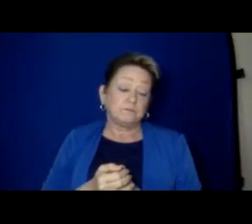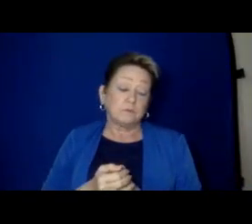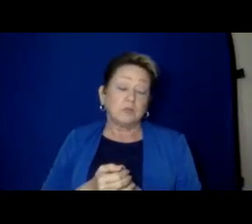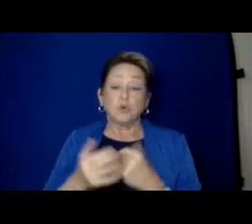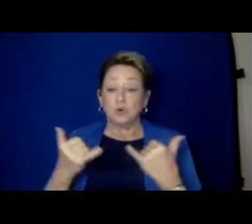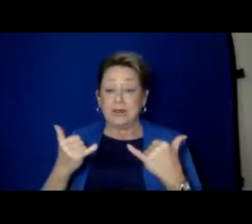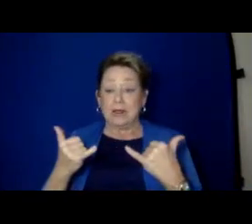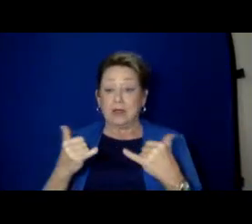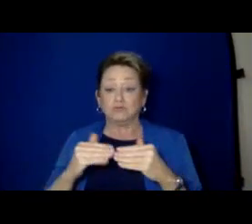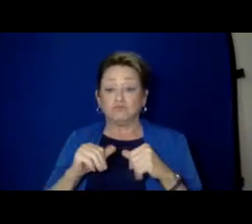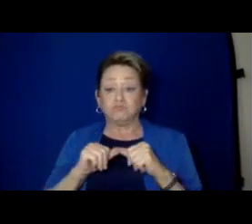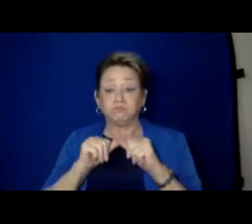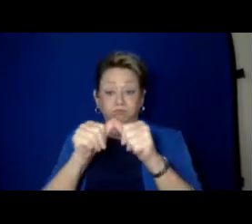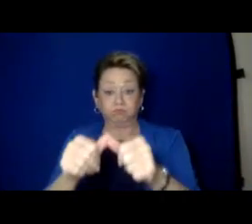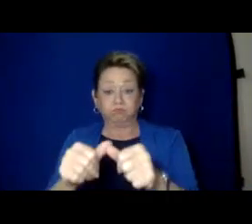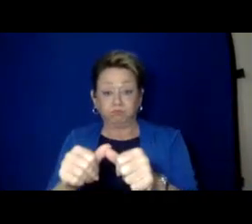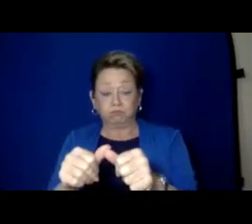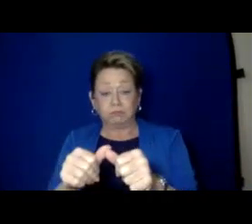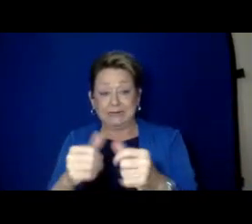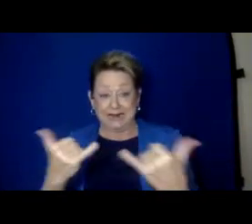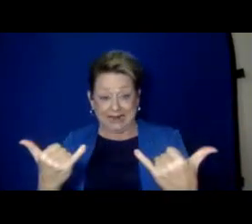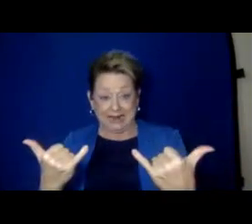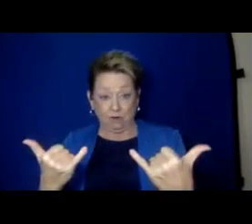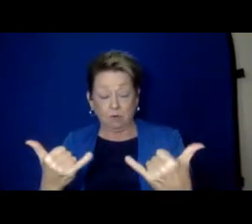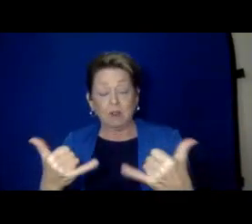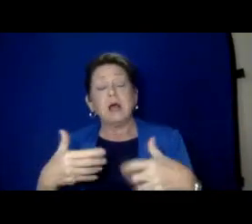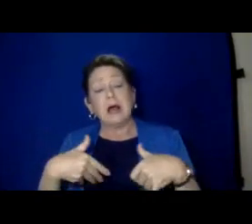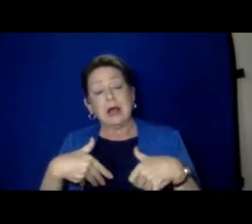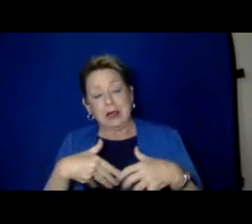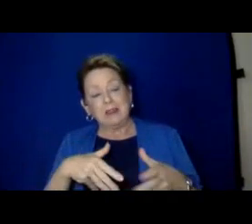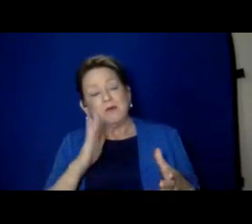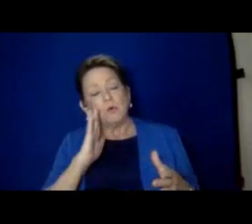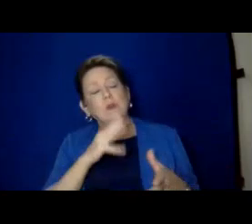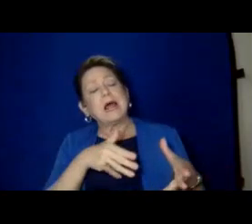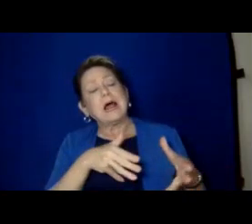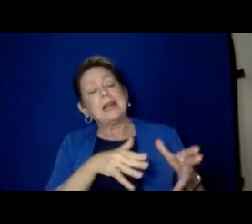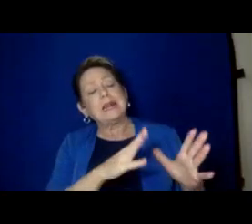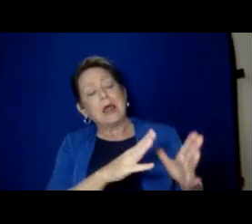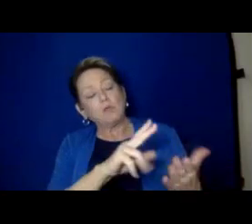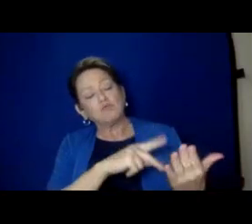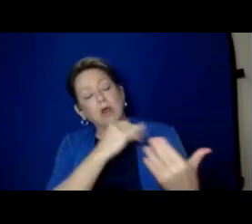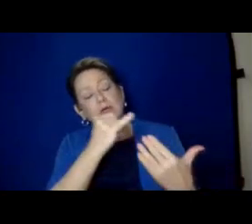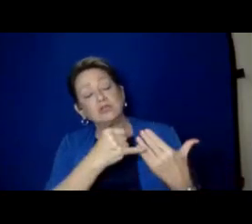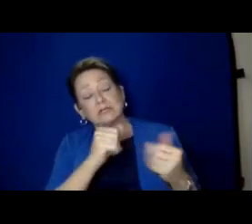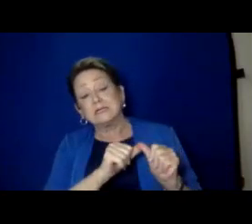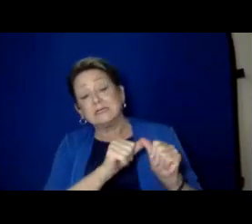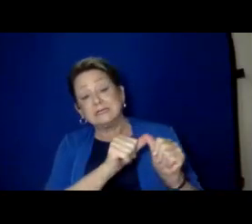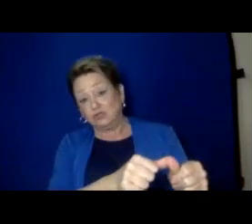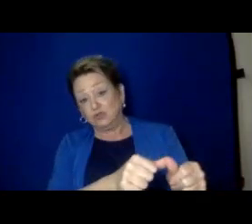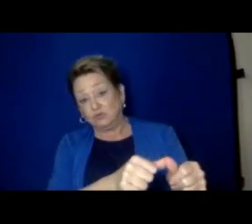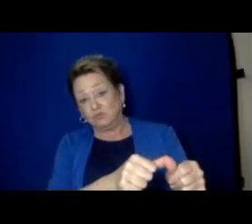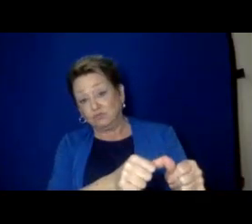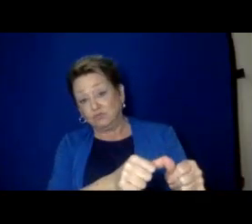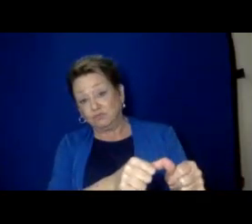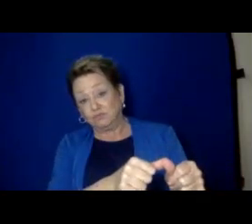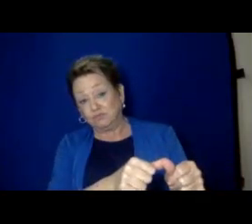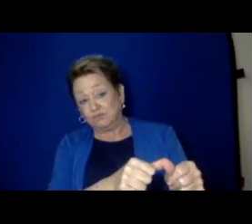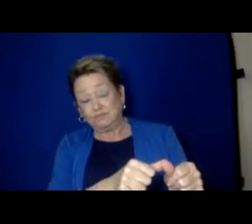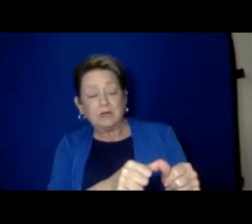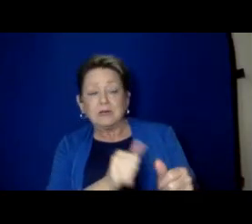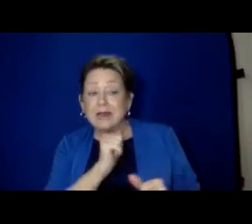to move forward with the option now allows the projects to continue as opposed to stopping work on them, while